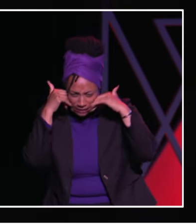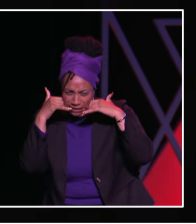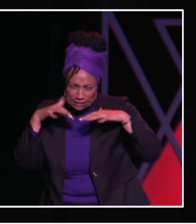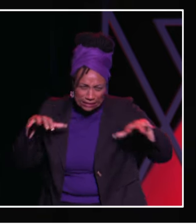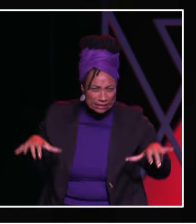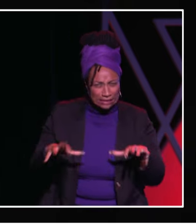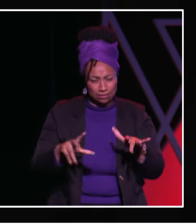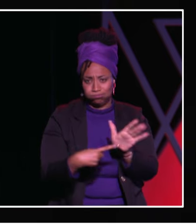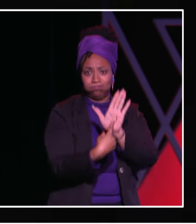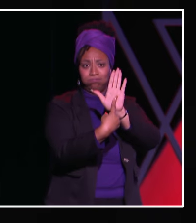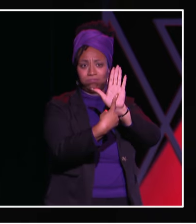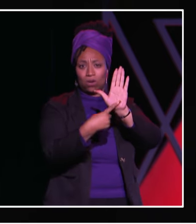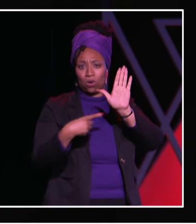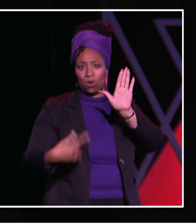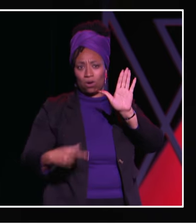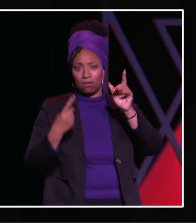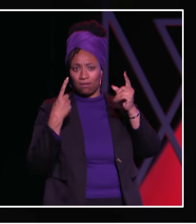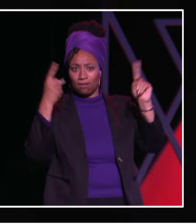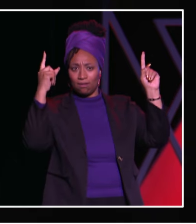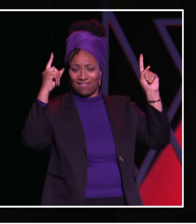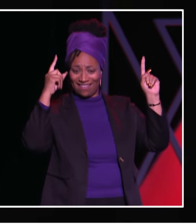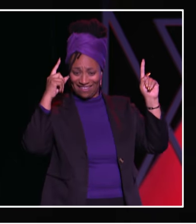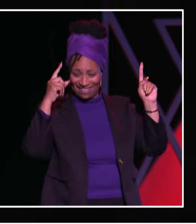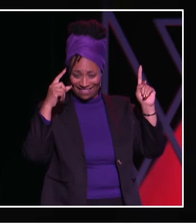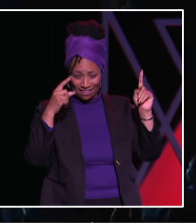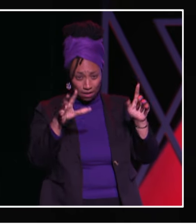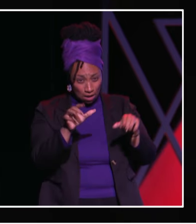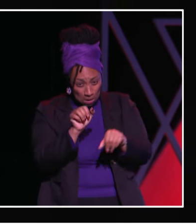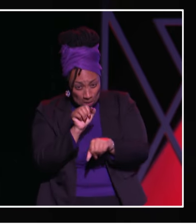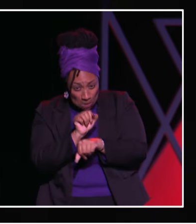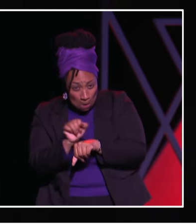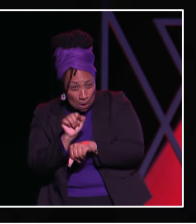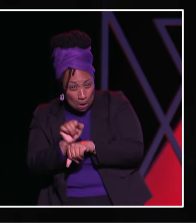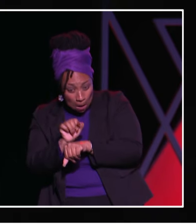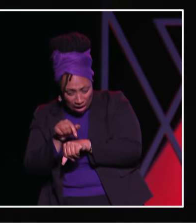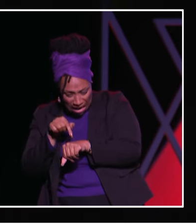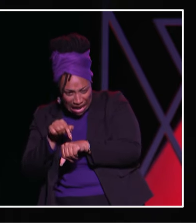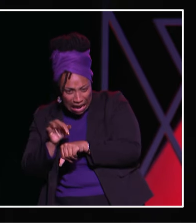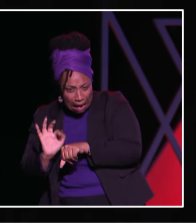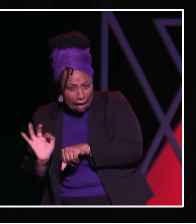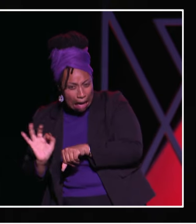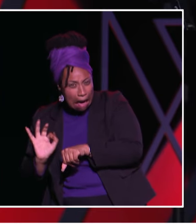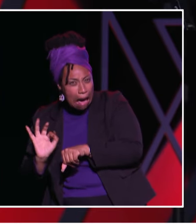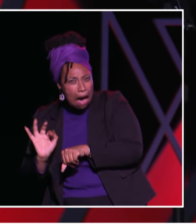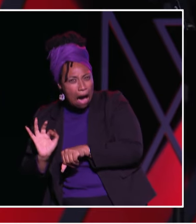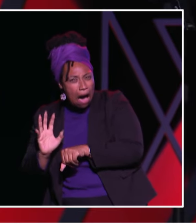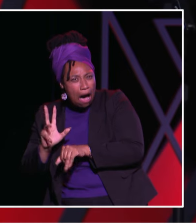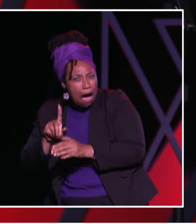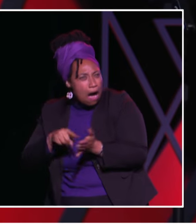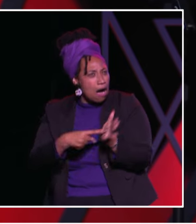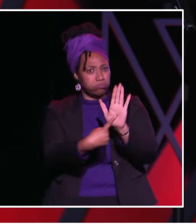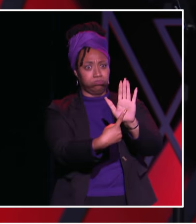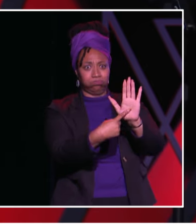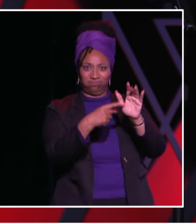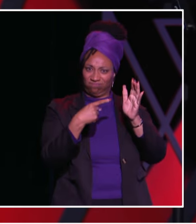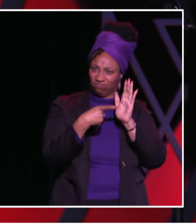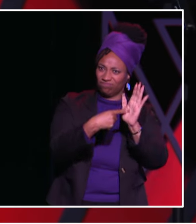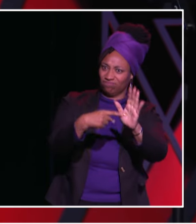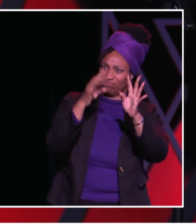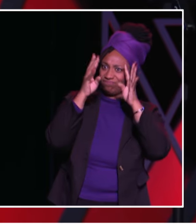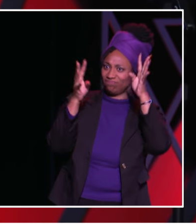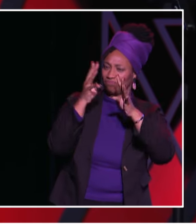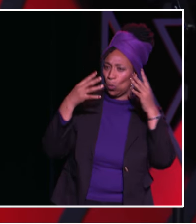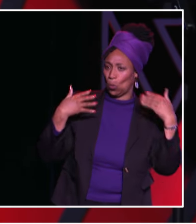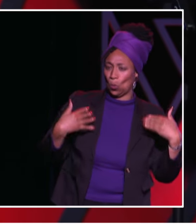work year-round to showcase Washington, D.C.'s creative economy. And what a September